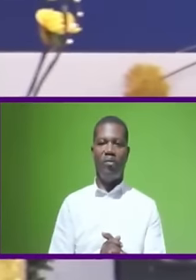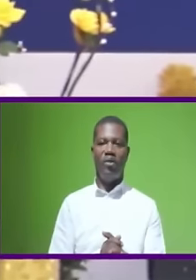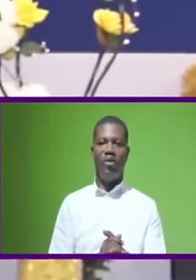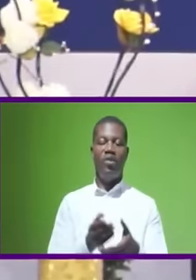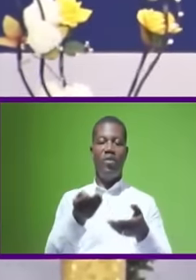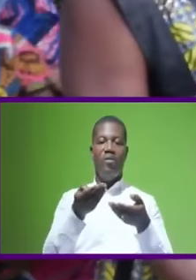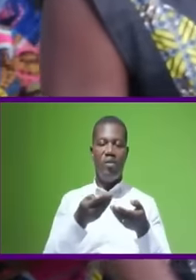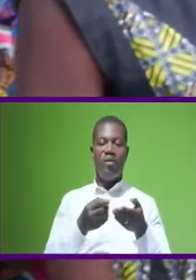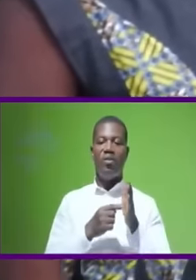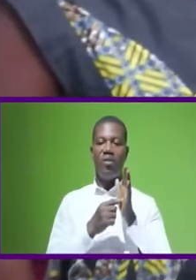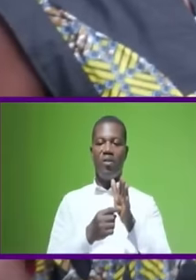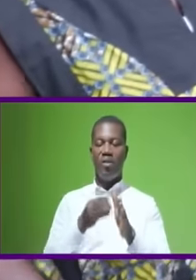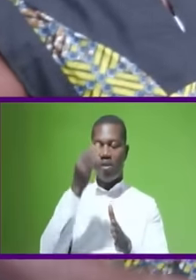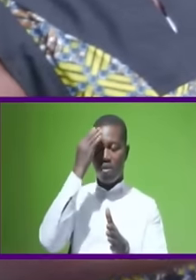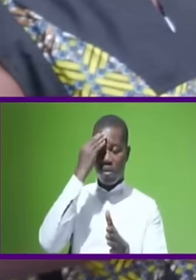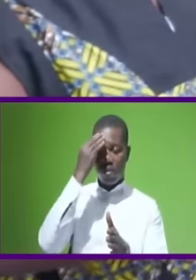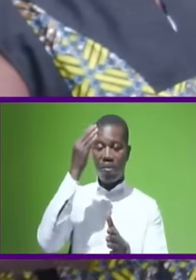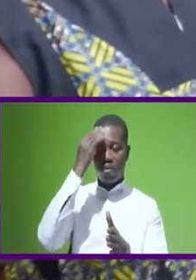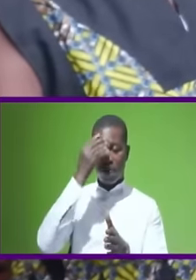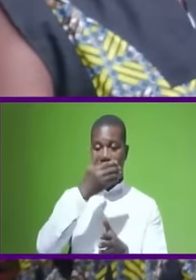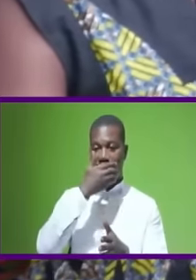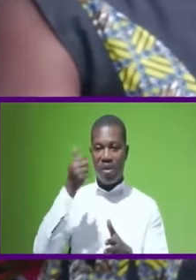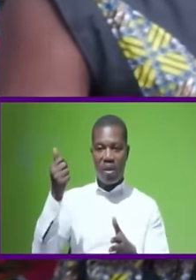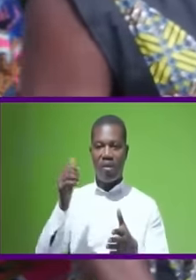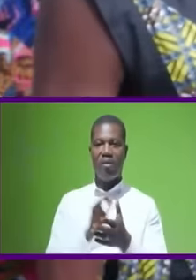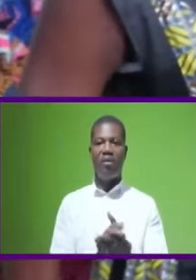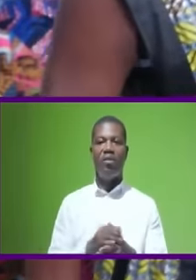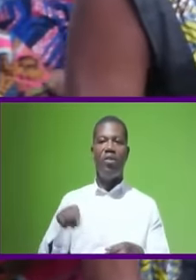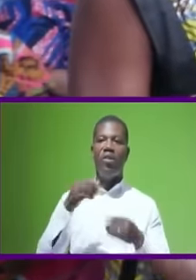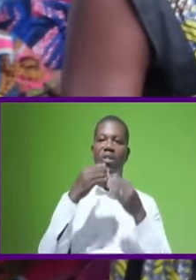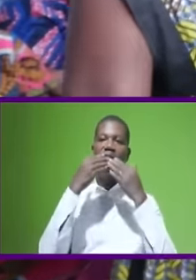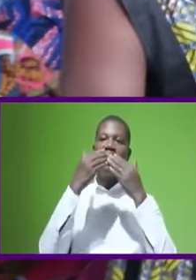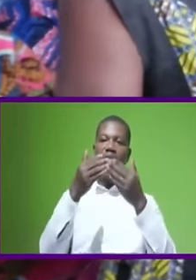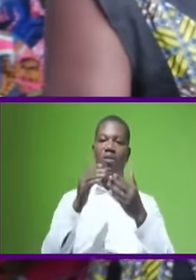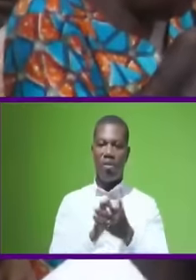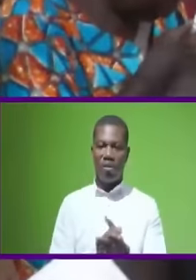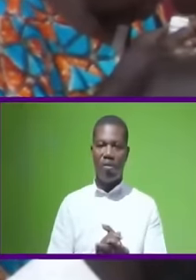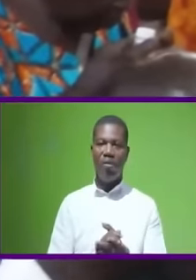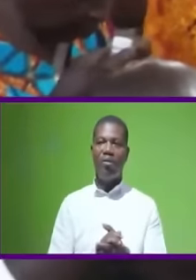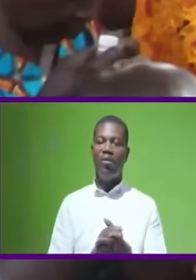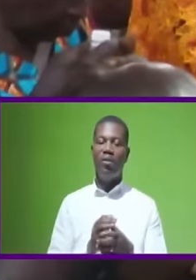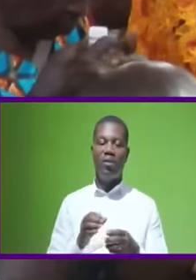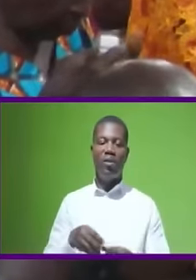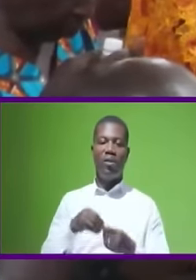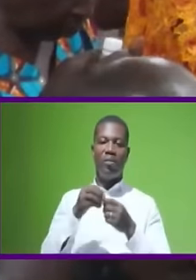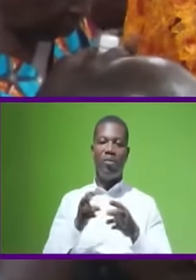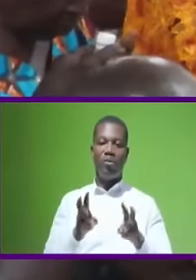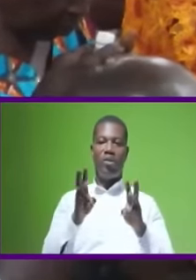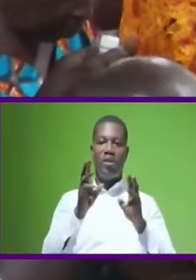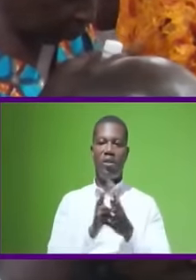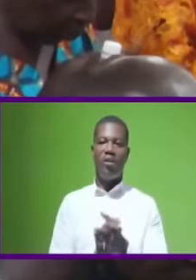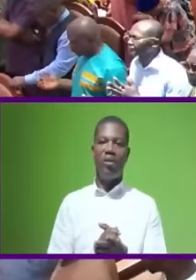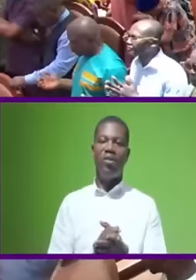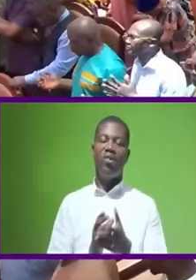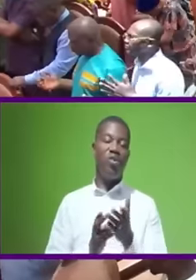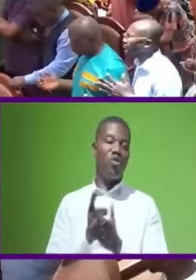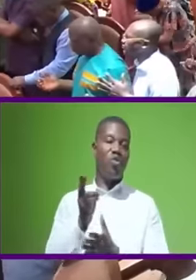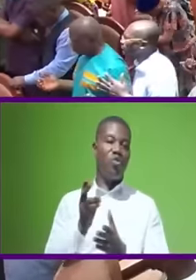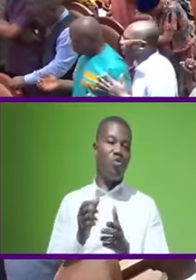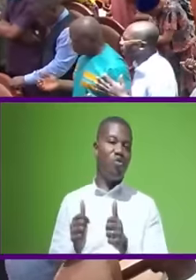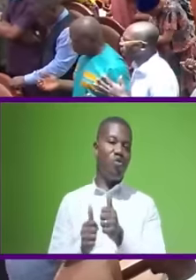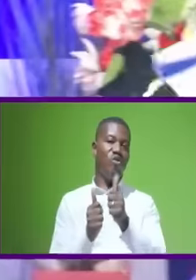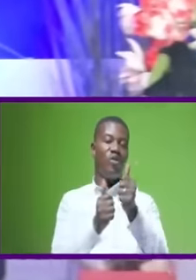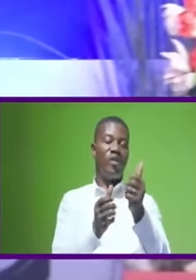ye hulu ni ye hulu ye. Yes. That was it. That was it. And ya kwenda shunko. Now, I'm a chef for